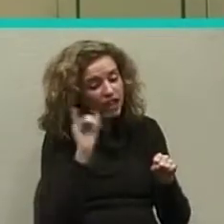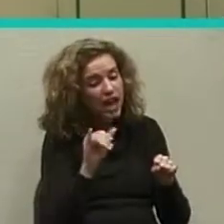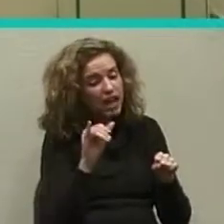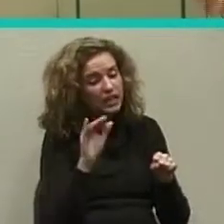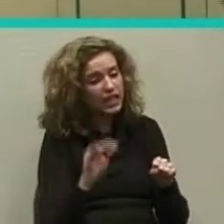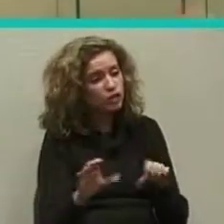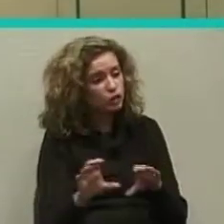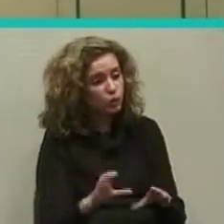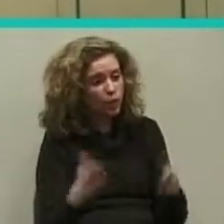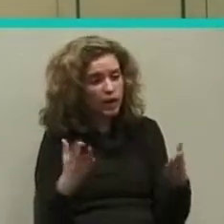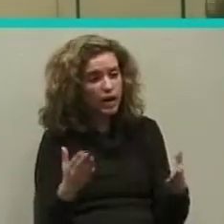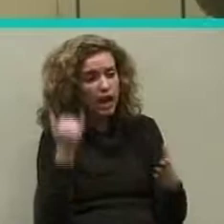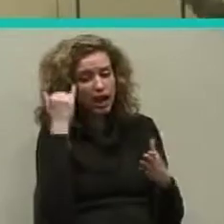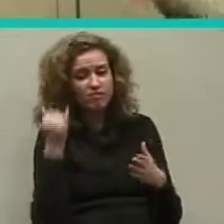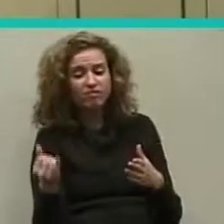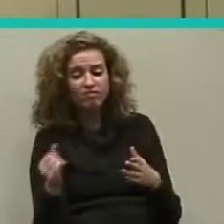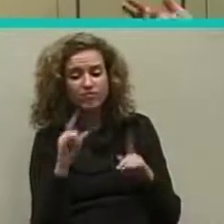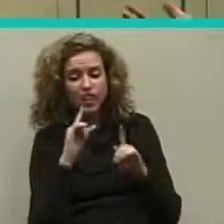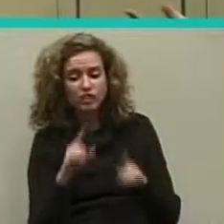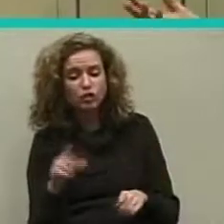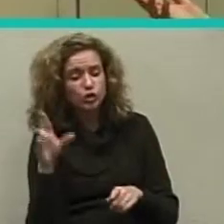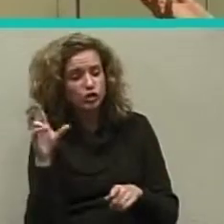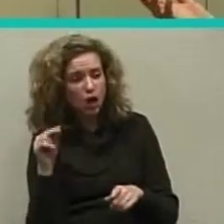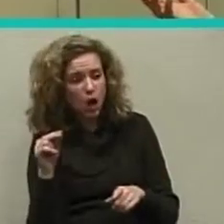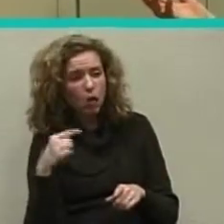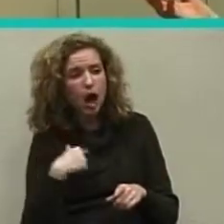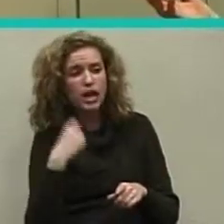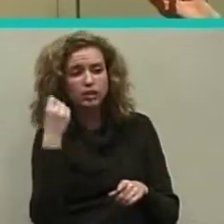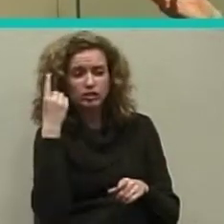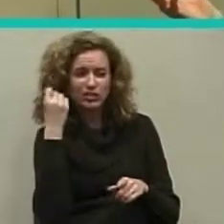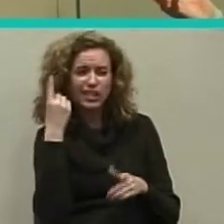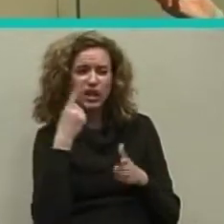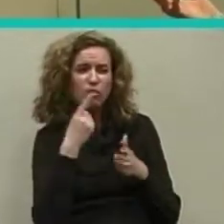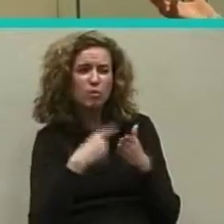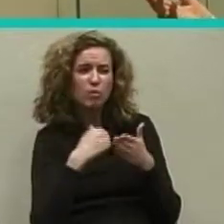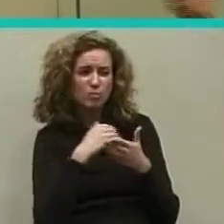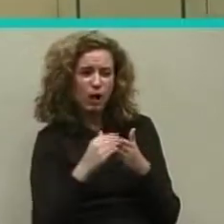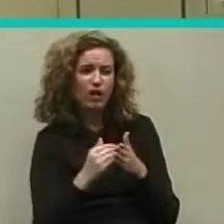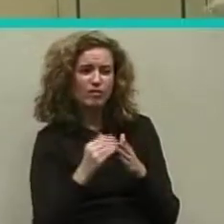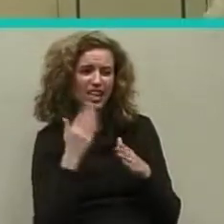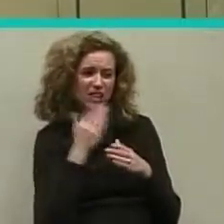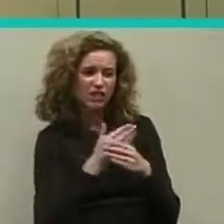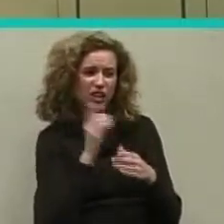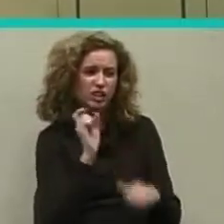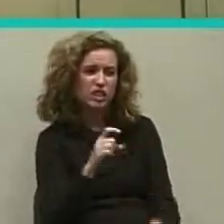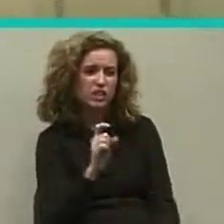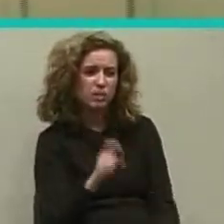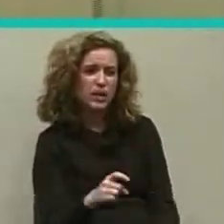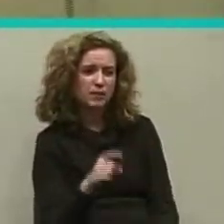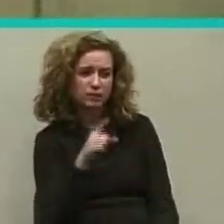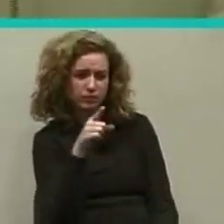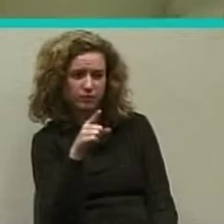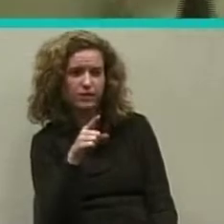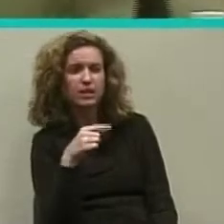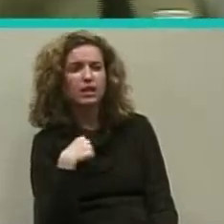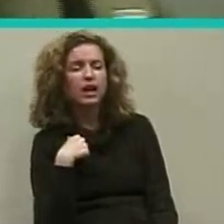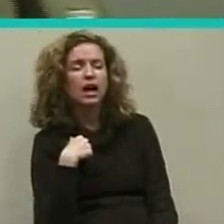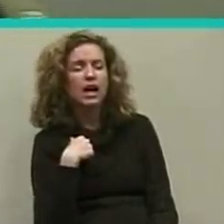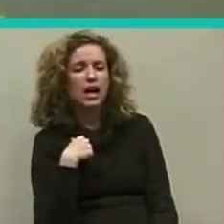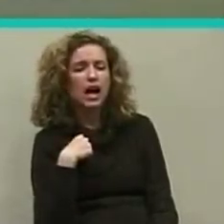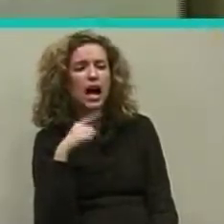If my answer to that is no, I've already know what part of the intervention's got to be. I think in